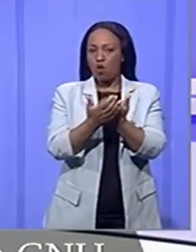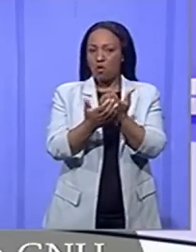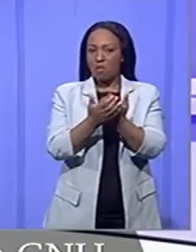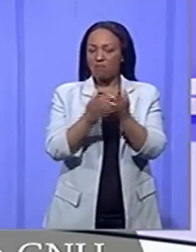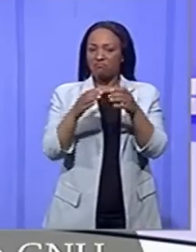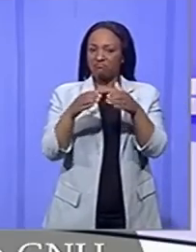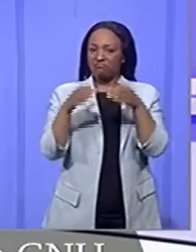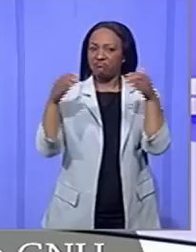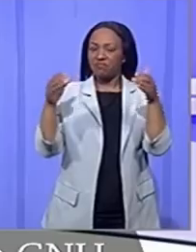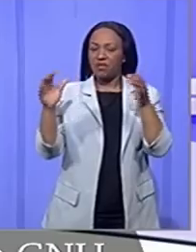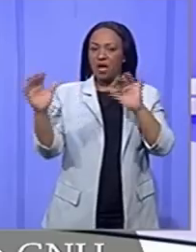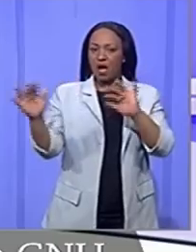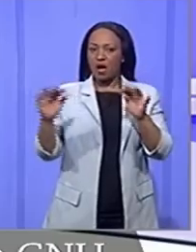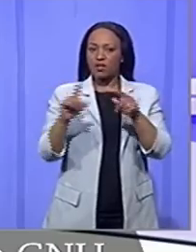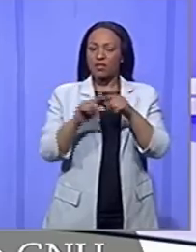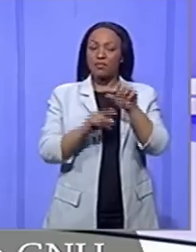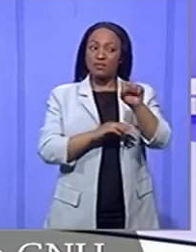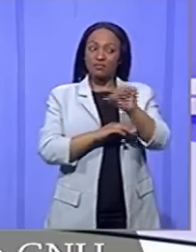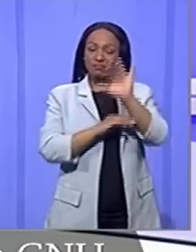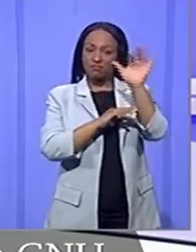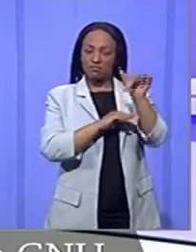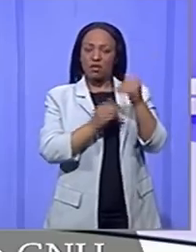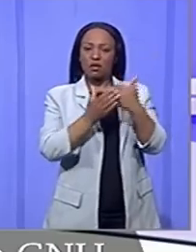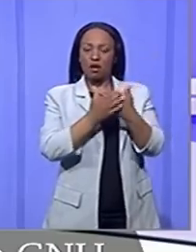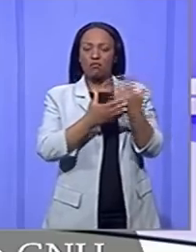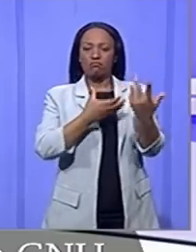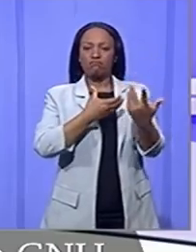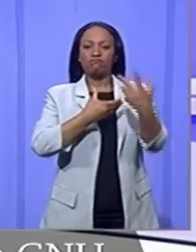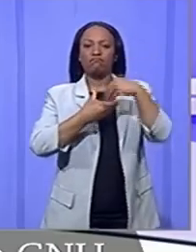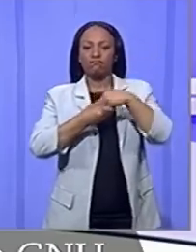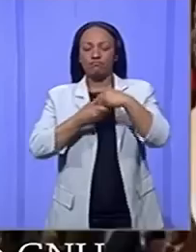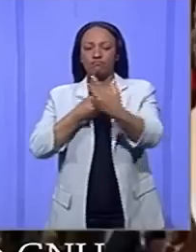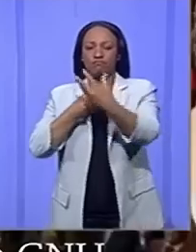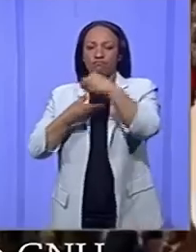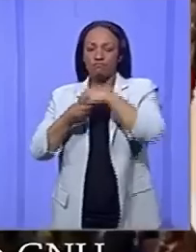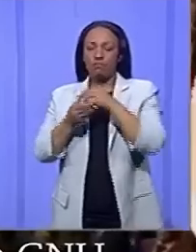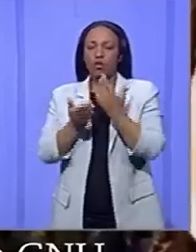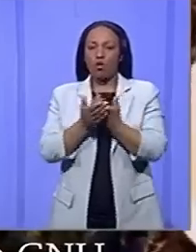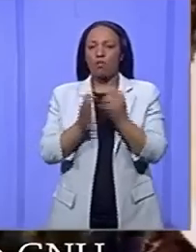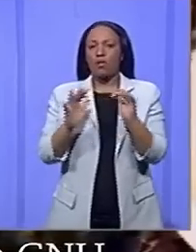ho kenyeletsa maAfrika Borwa kgolong ya moruo.